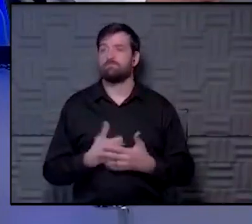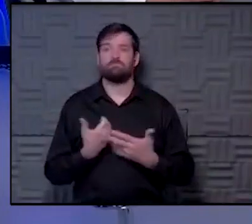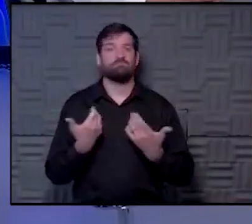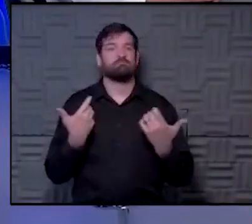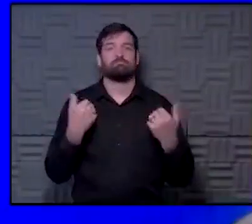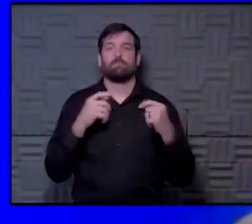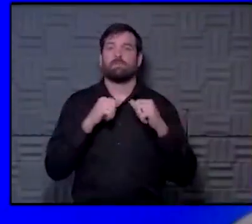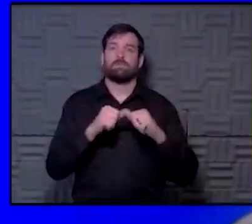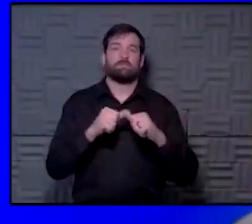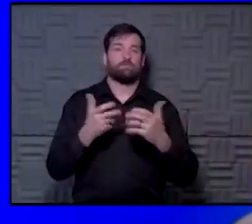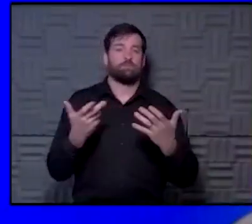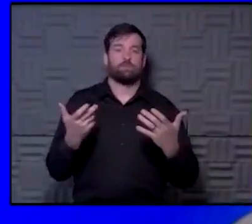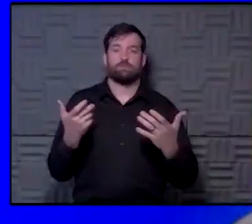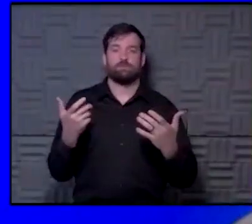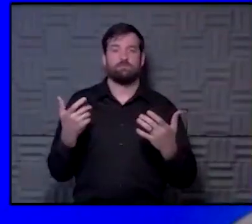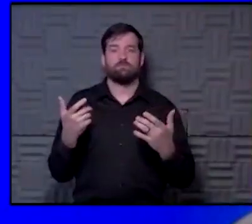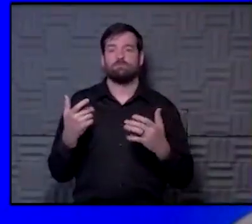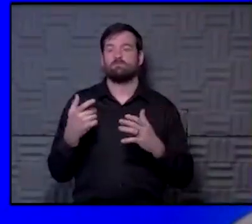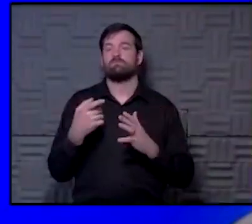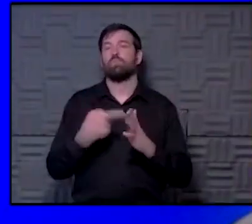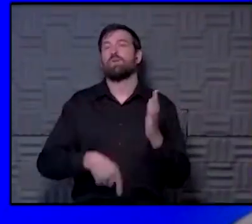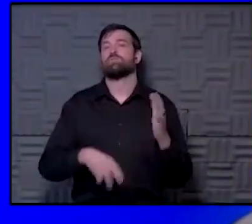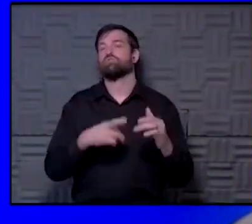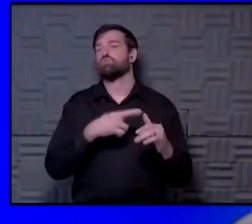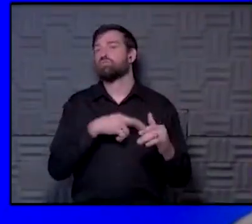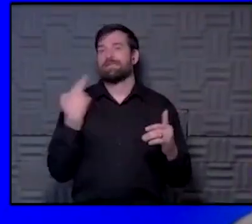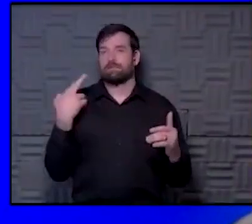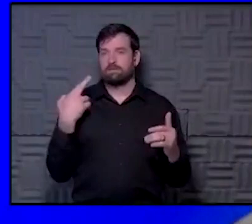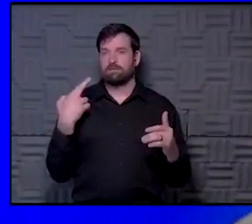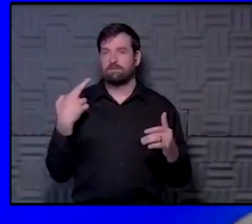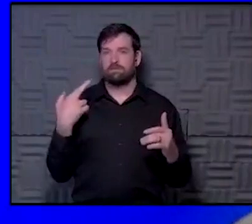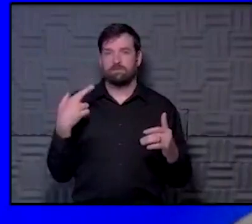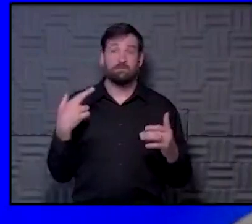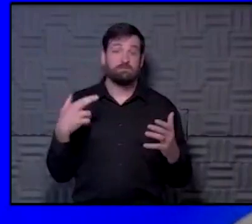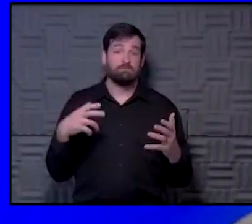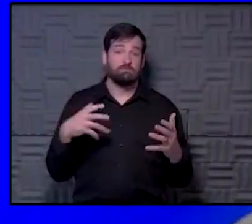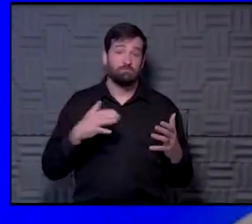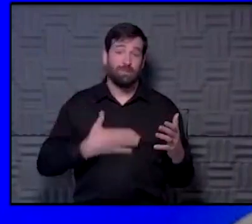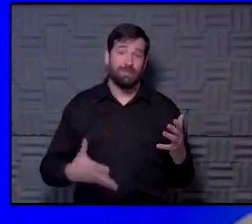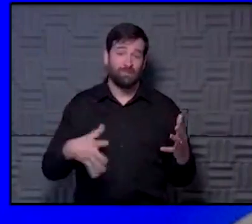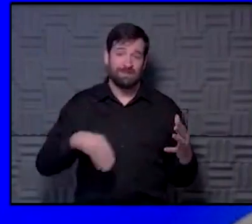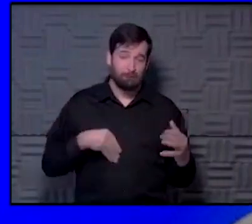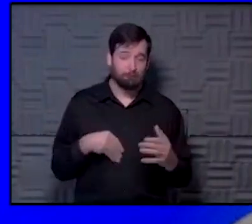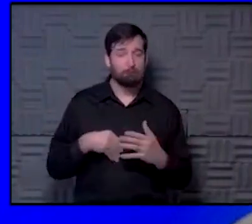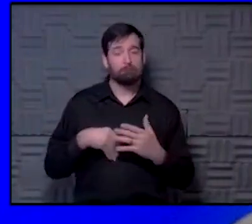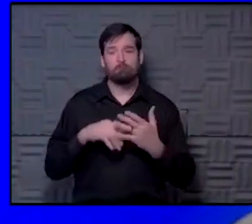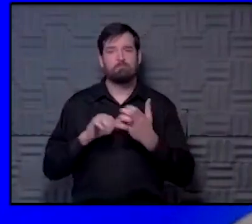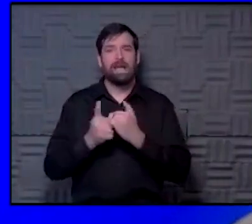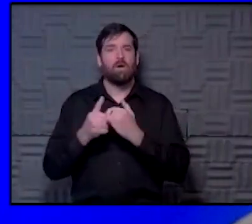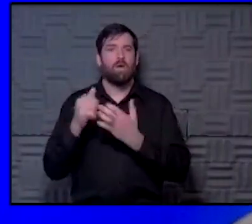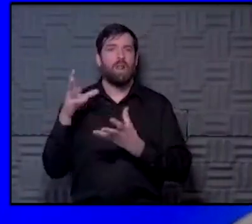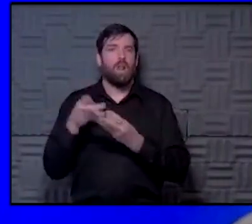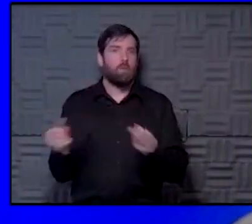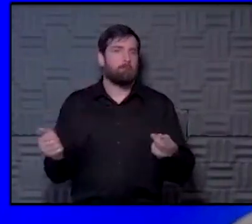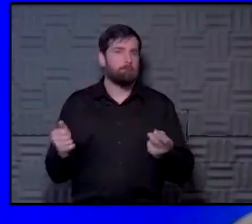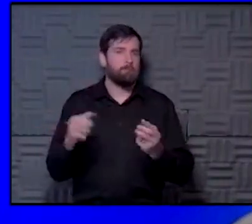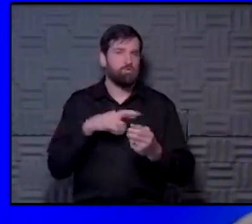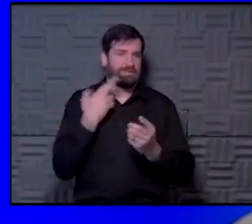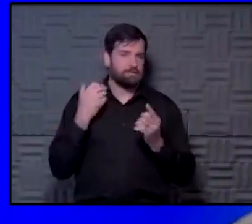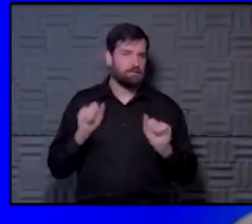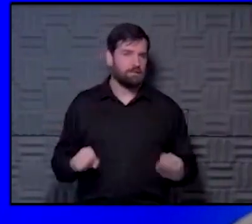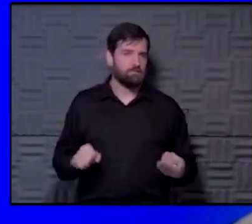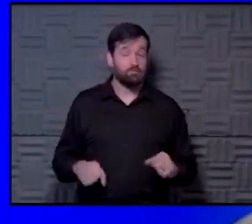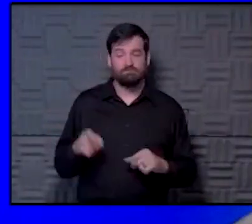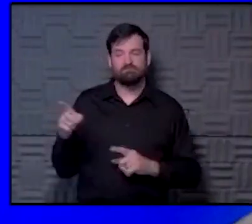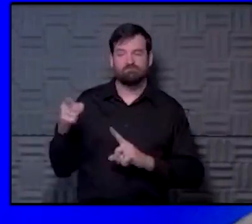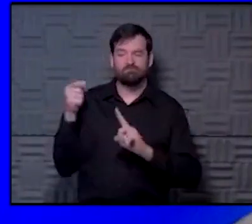get to what is the risk that you are willing to take, and how can you mitigate risk as much as possible. And I think you